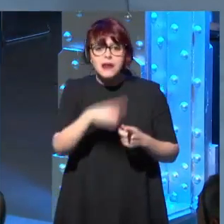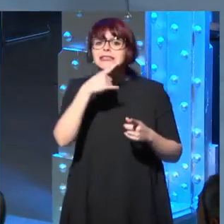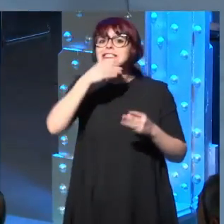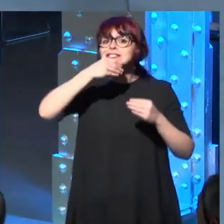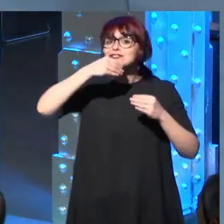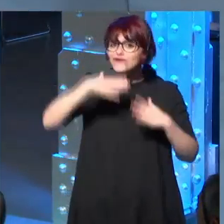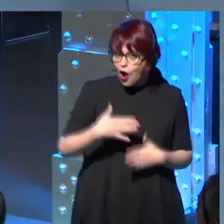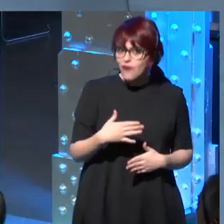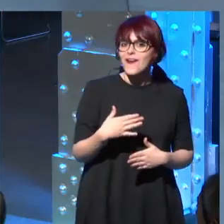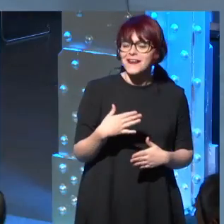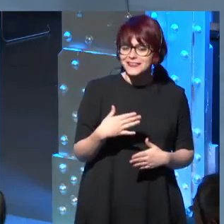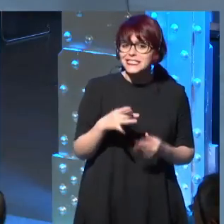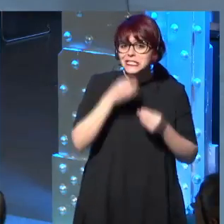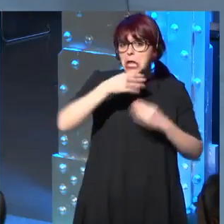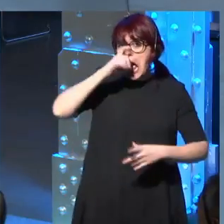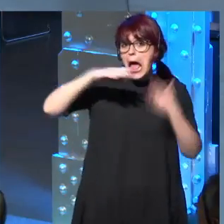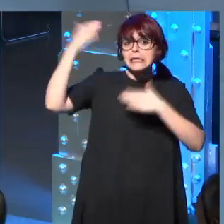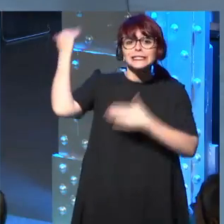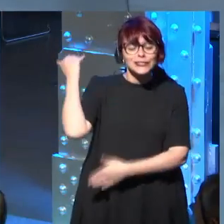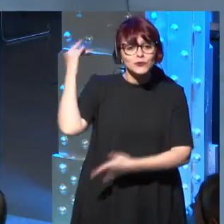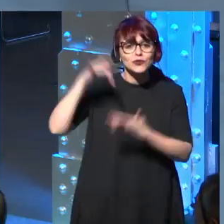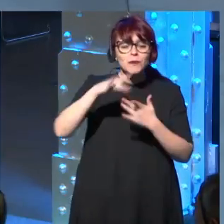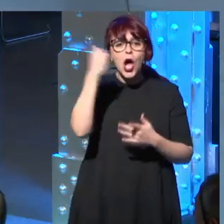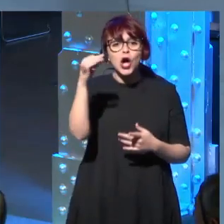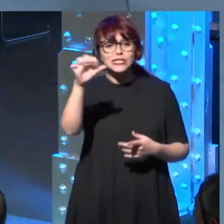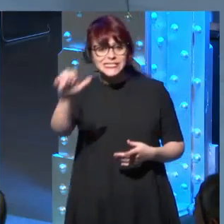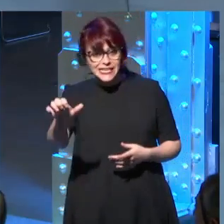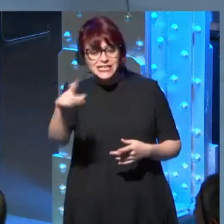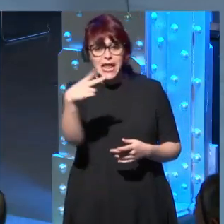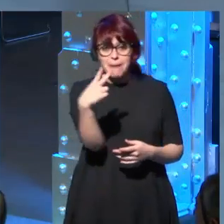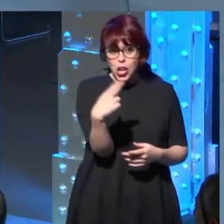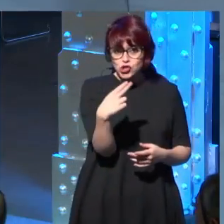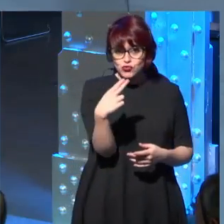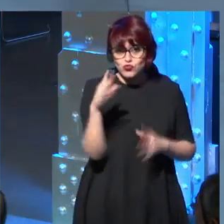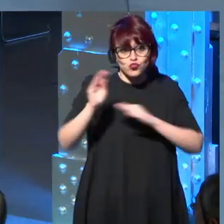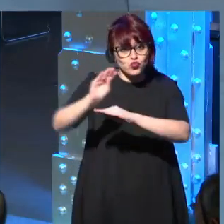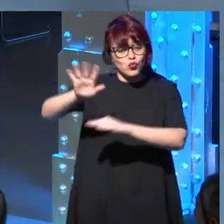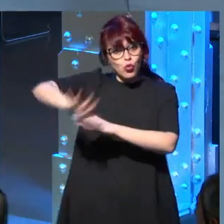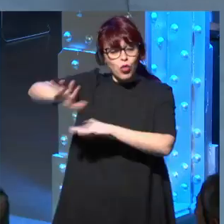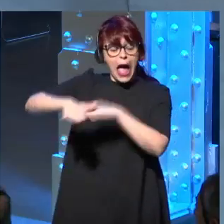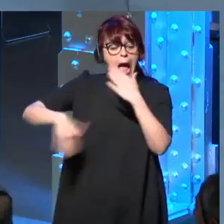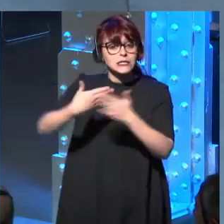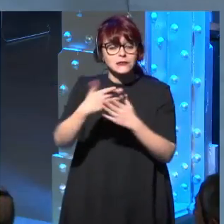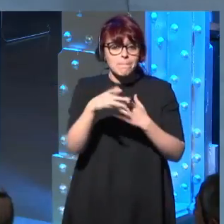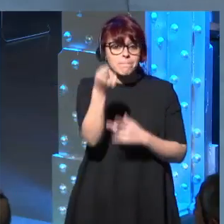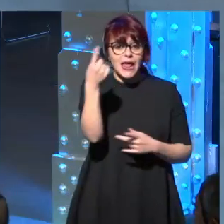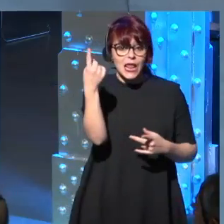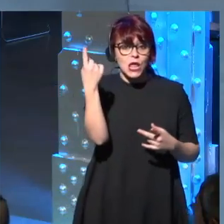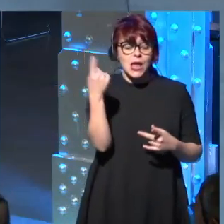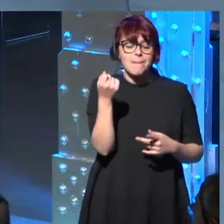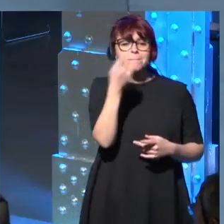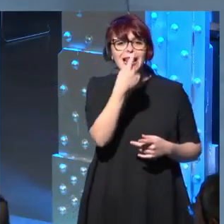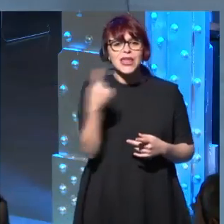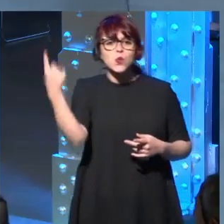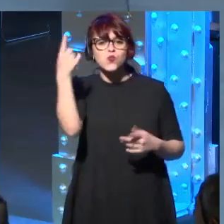Joseph and his brothers to Arabian Nights. My part of the world is made